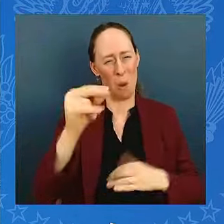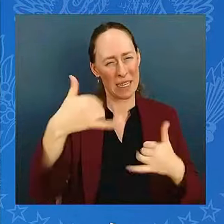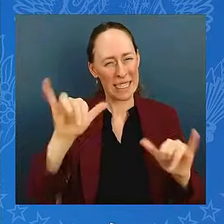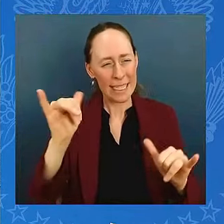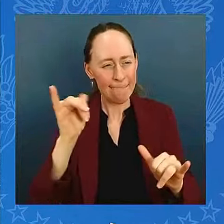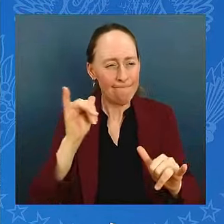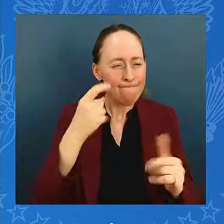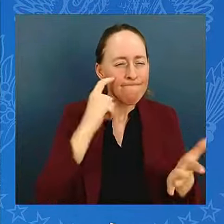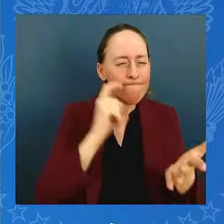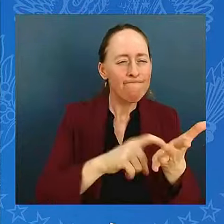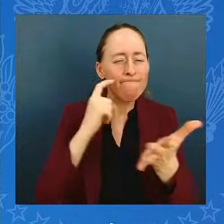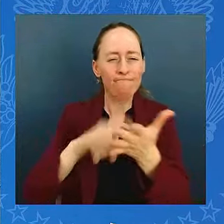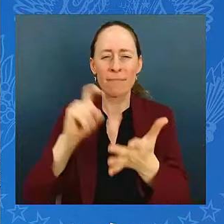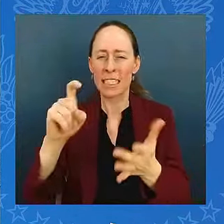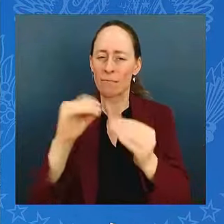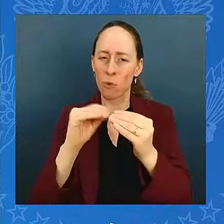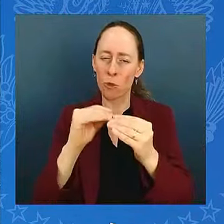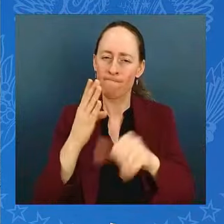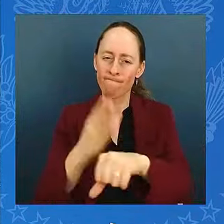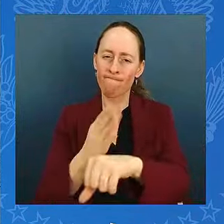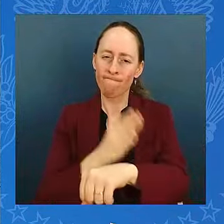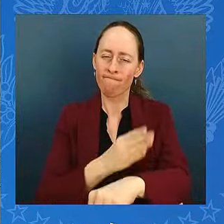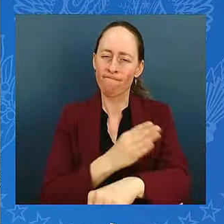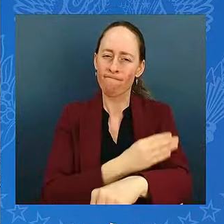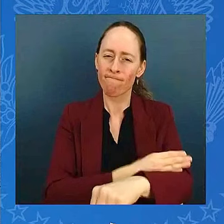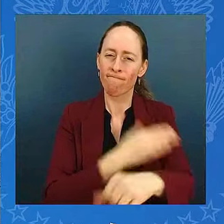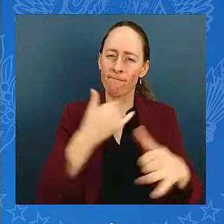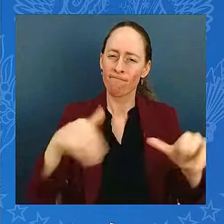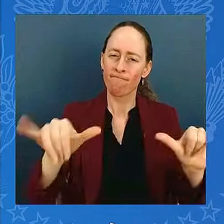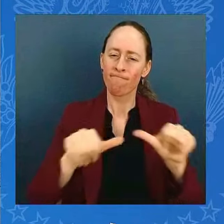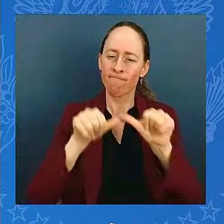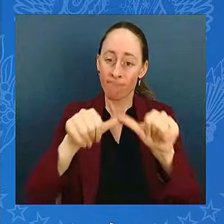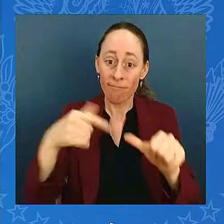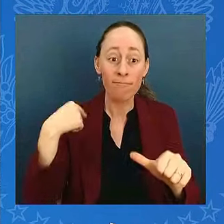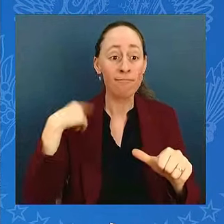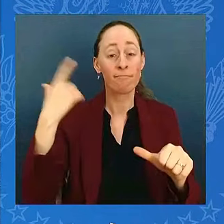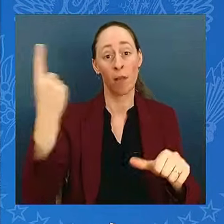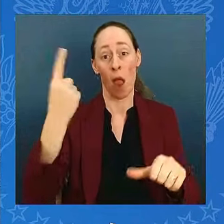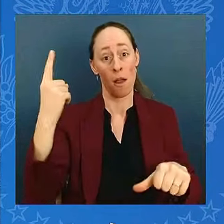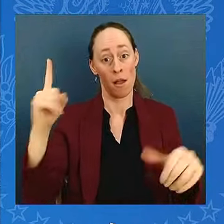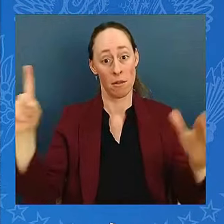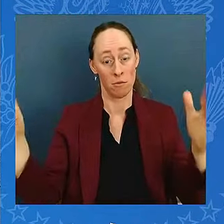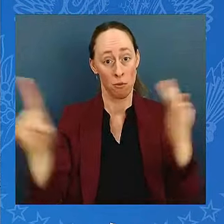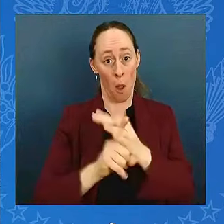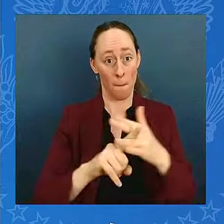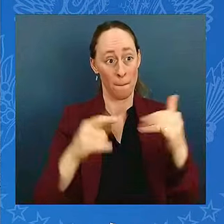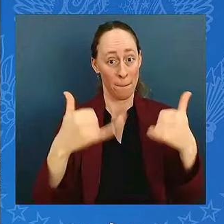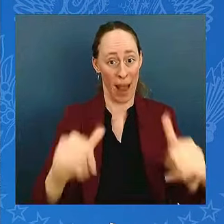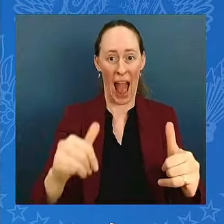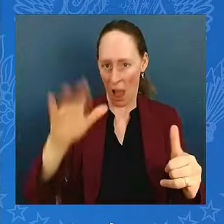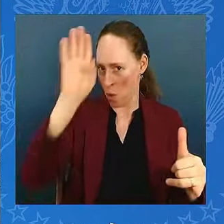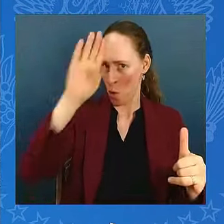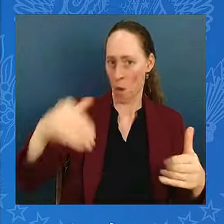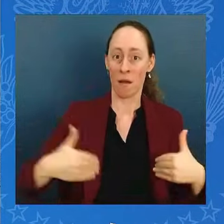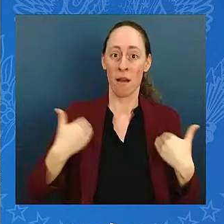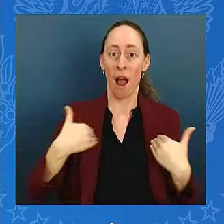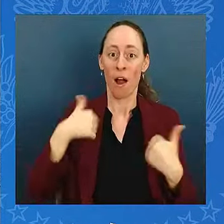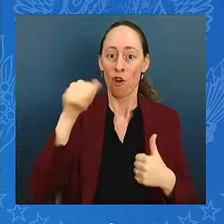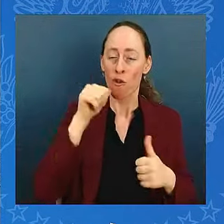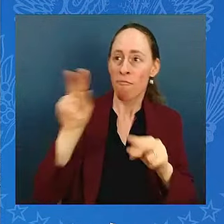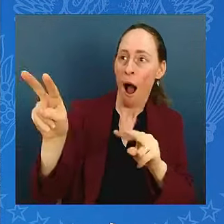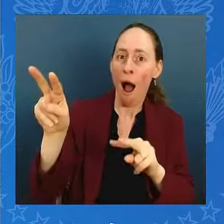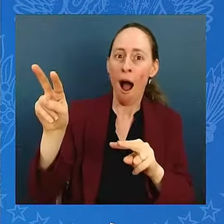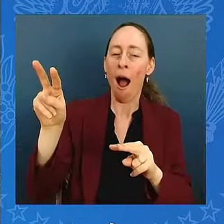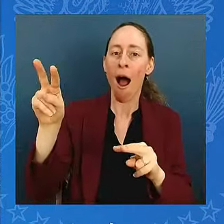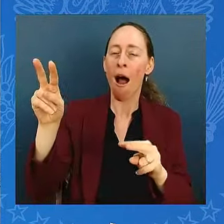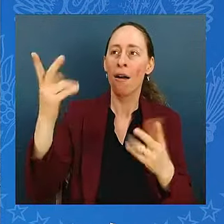Every time we step on the field, we think of young girls who dream the future in sports. This moment is not just about titles